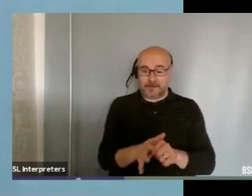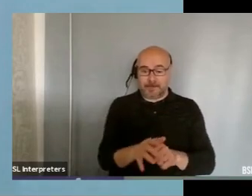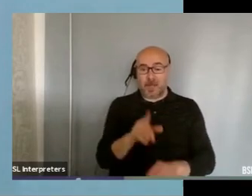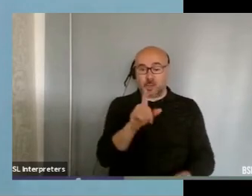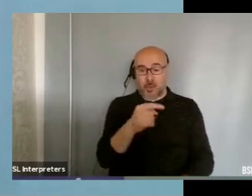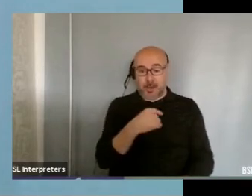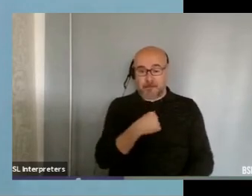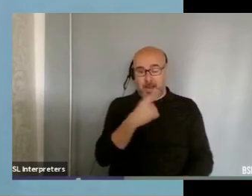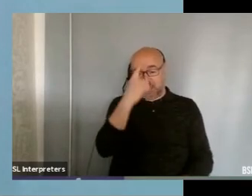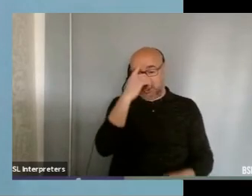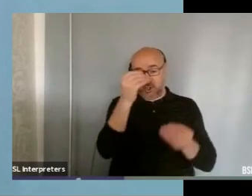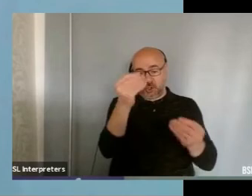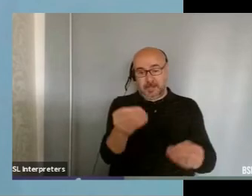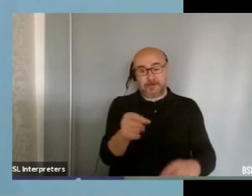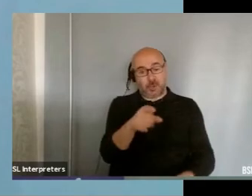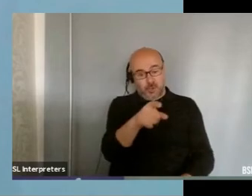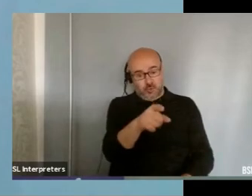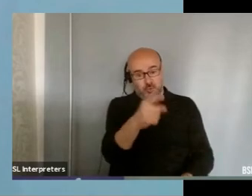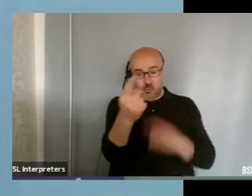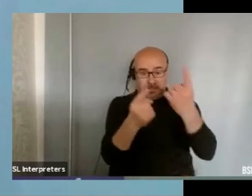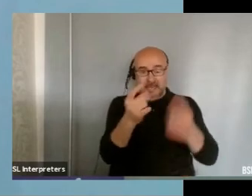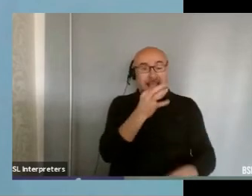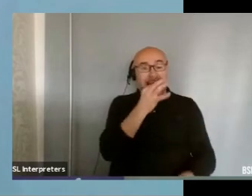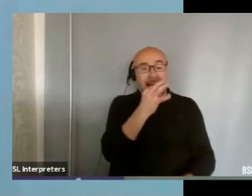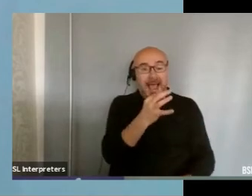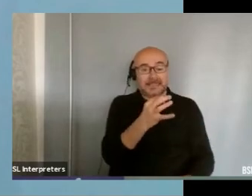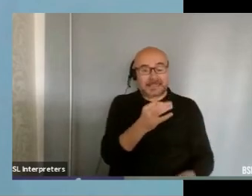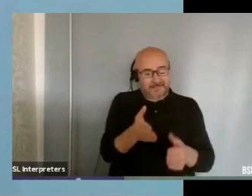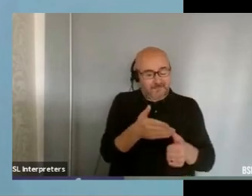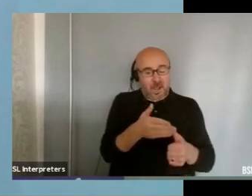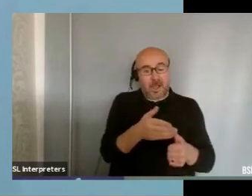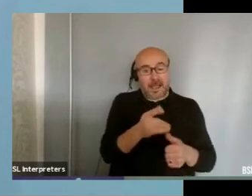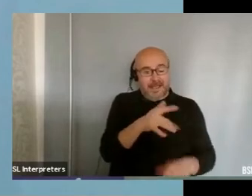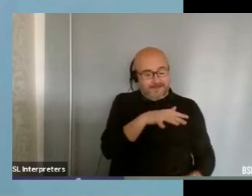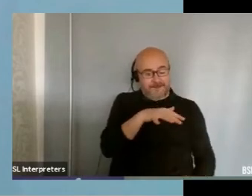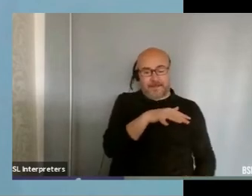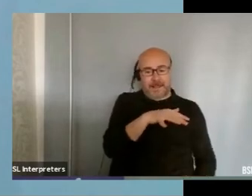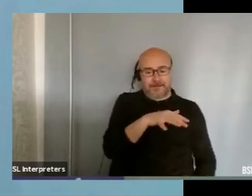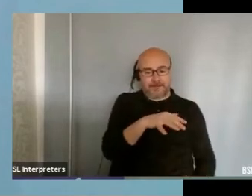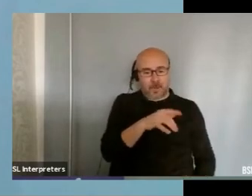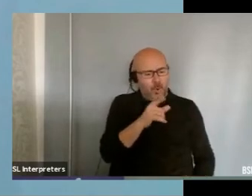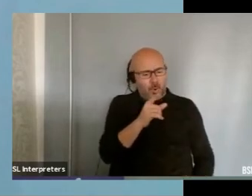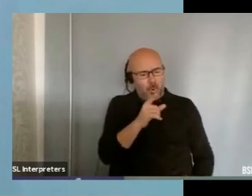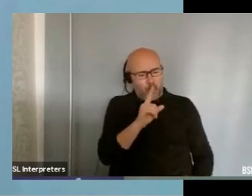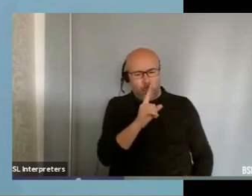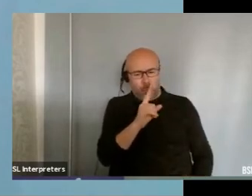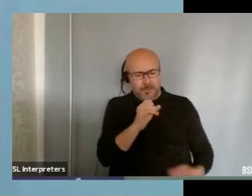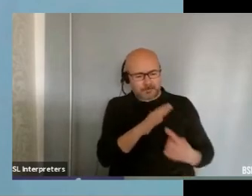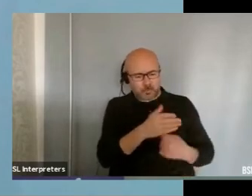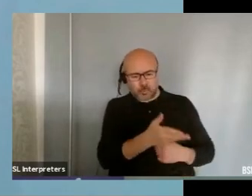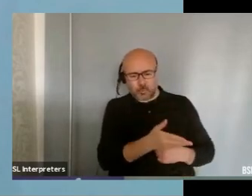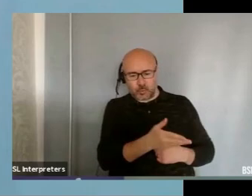or you might start with your team members. Did anything make you smile? Or you might start with one patient. And then, as you say,